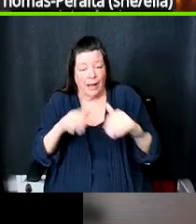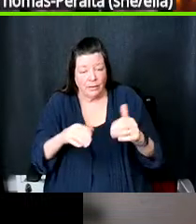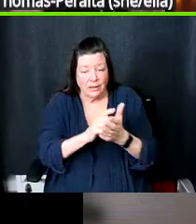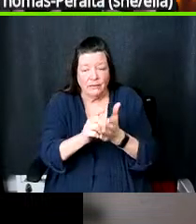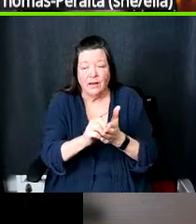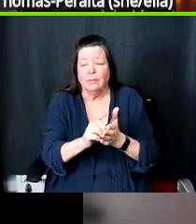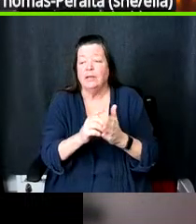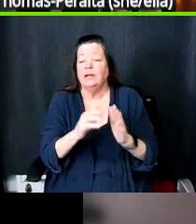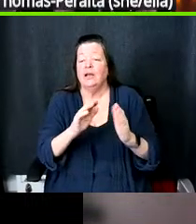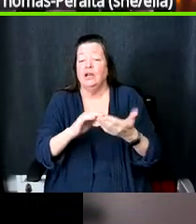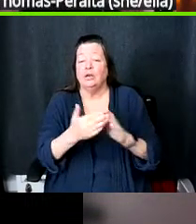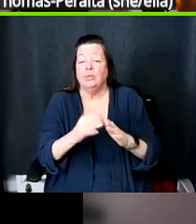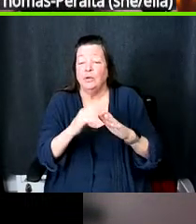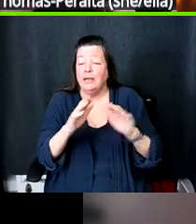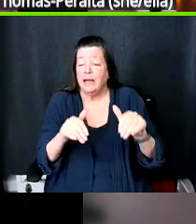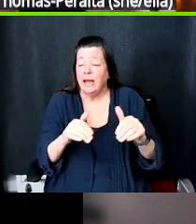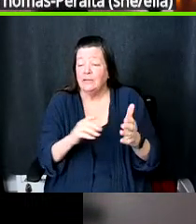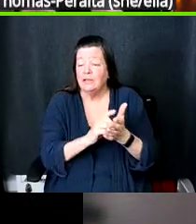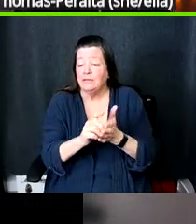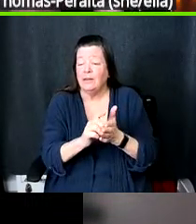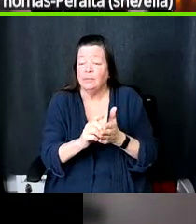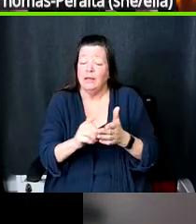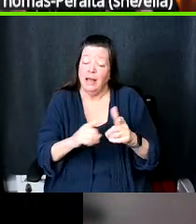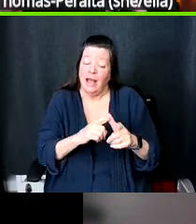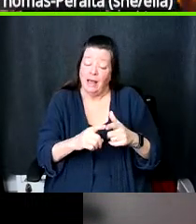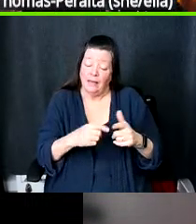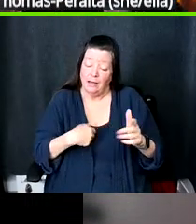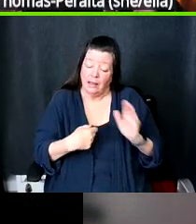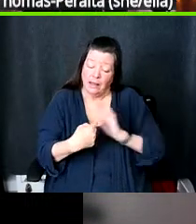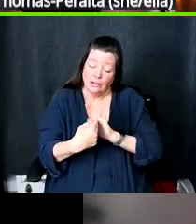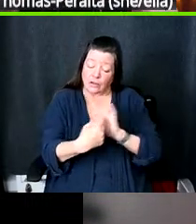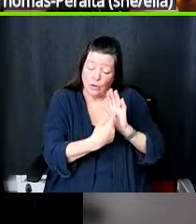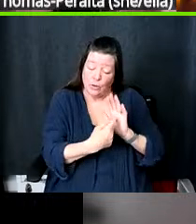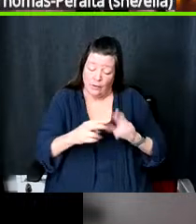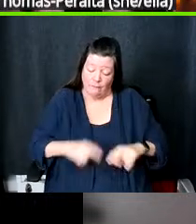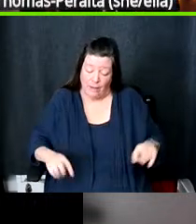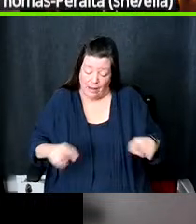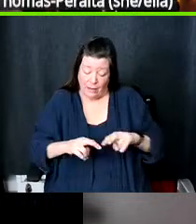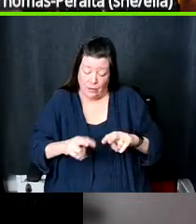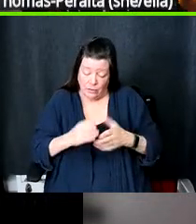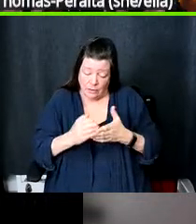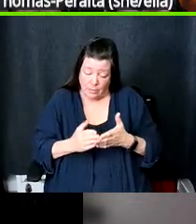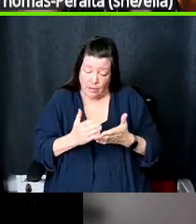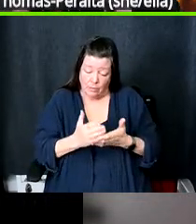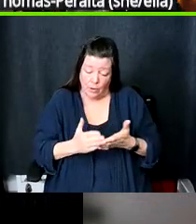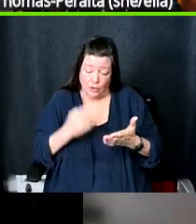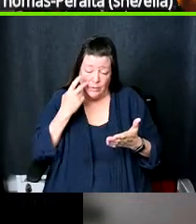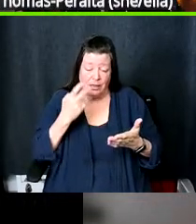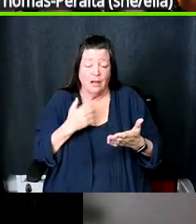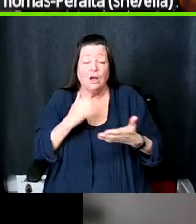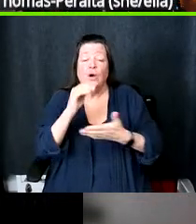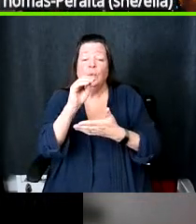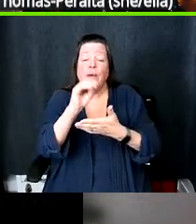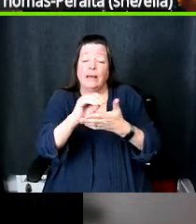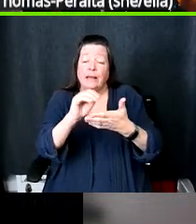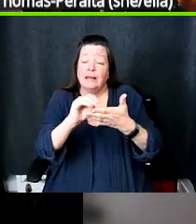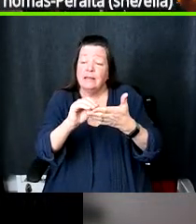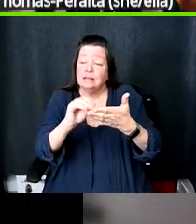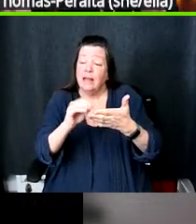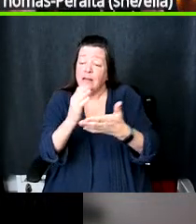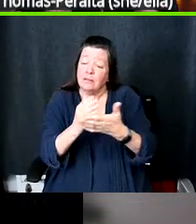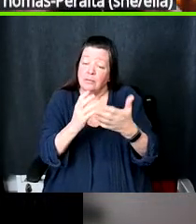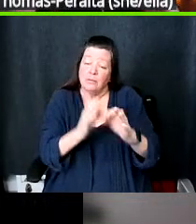development. And so that way we can reflect the values and some of the pieces that we see here. We can list out some of these important